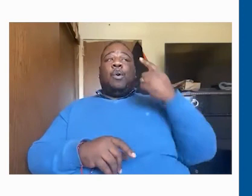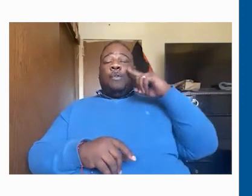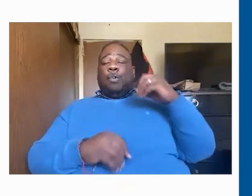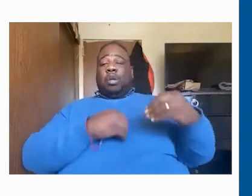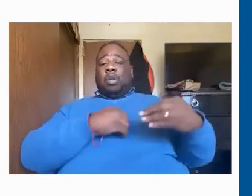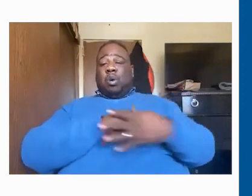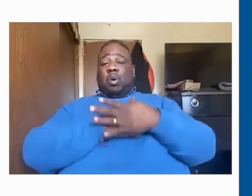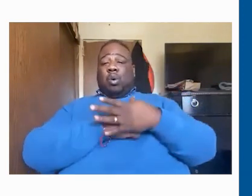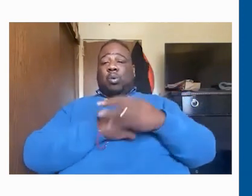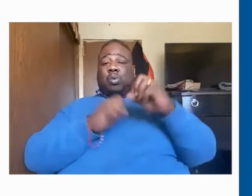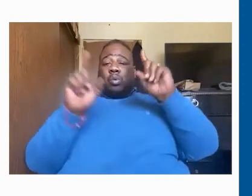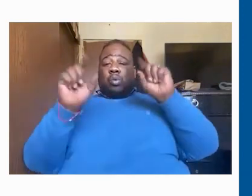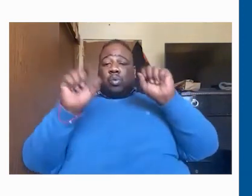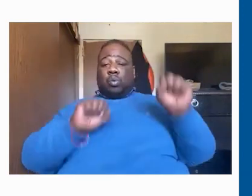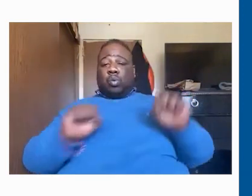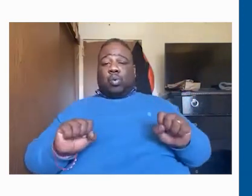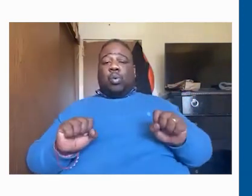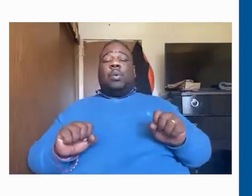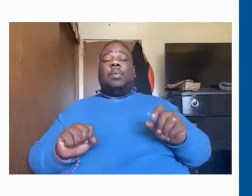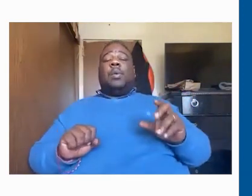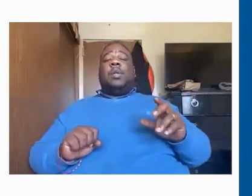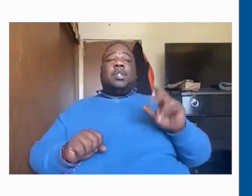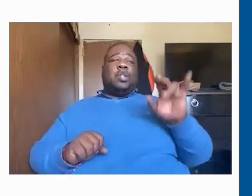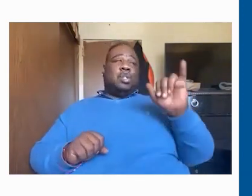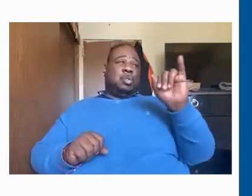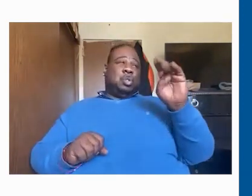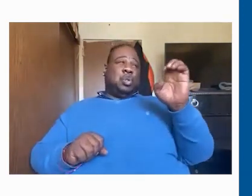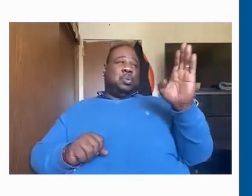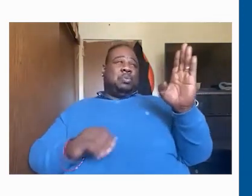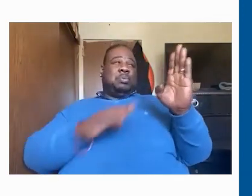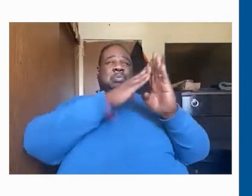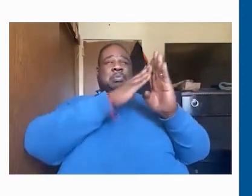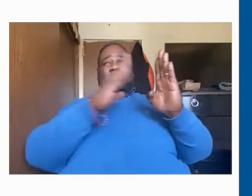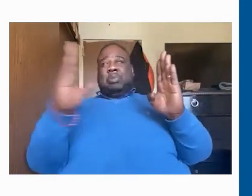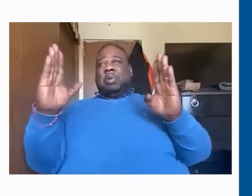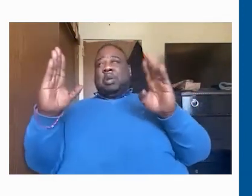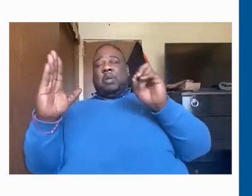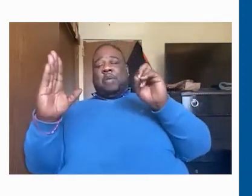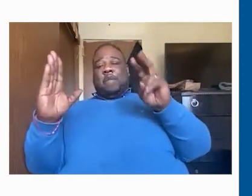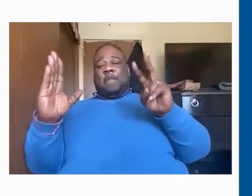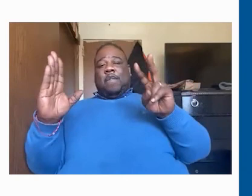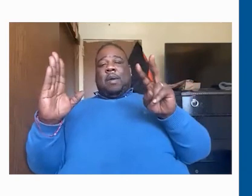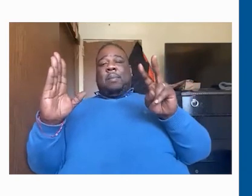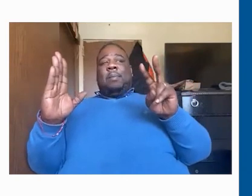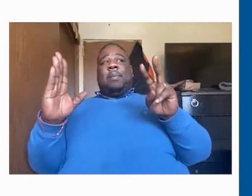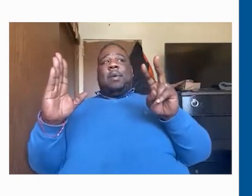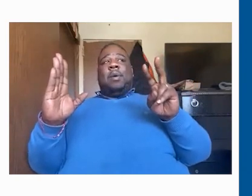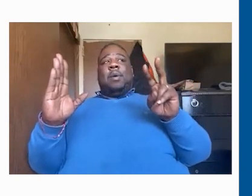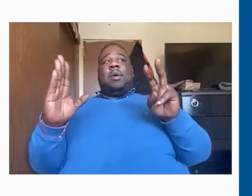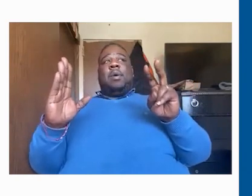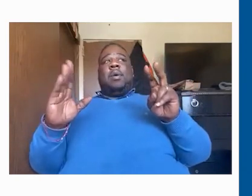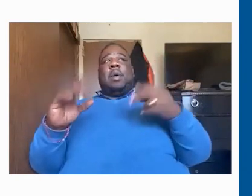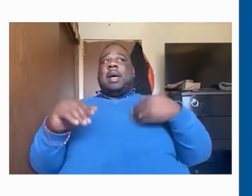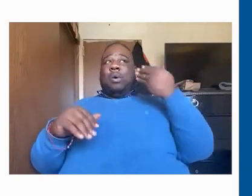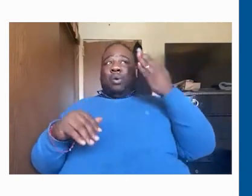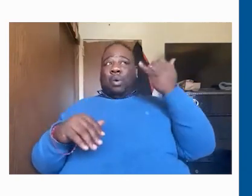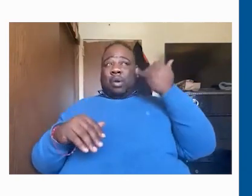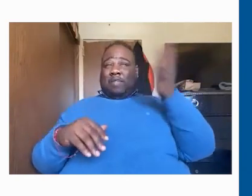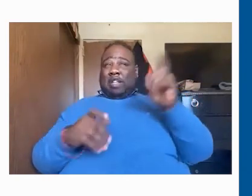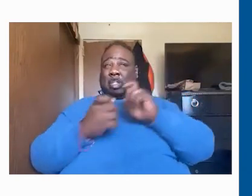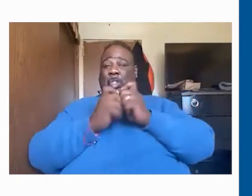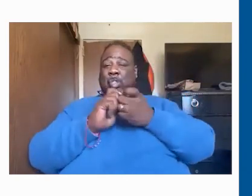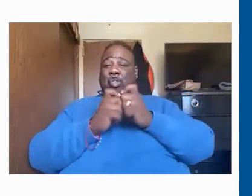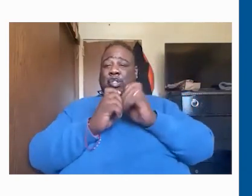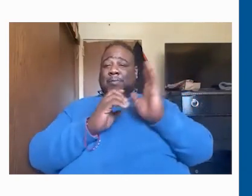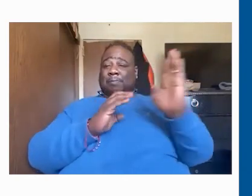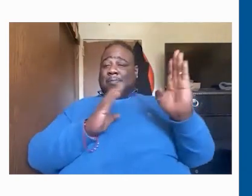to November, but really the city is affected August to October. So I don't know if it's going to be moved, but if I'm not